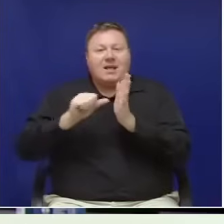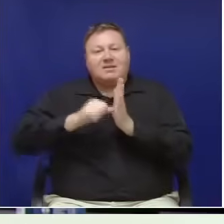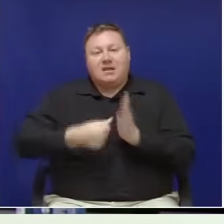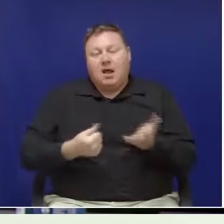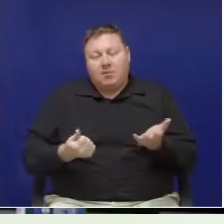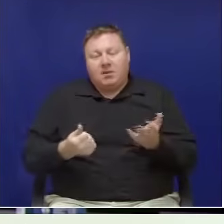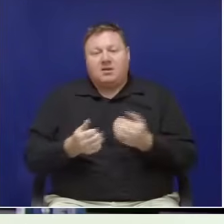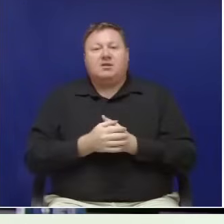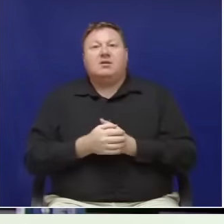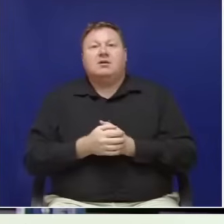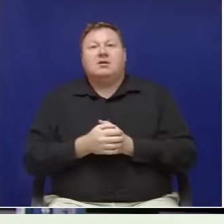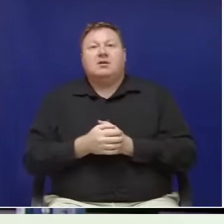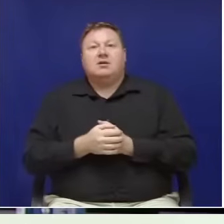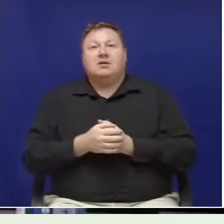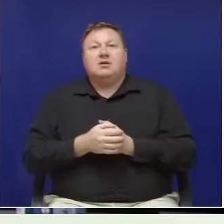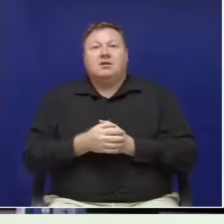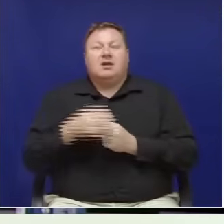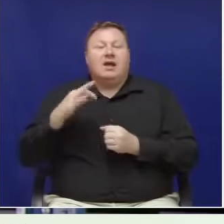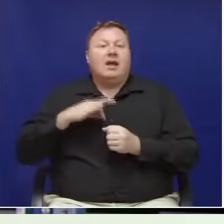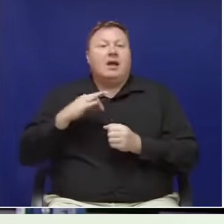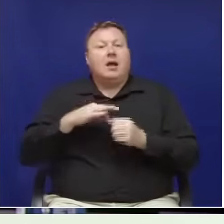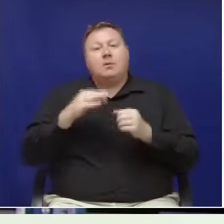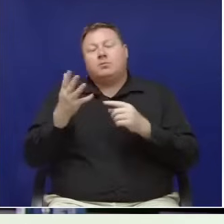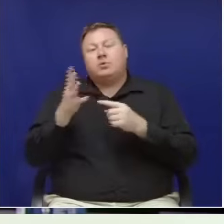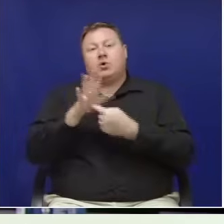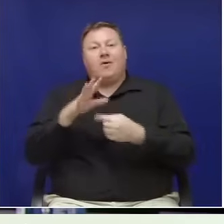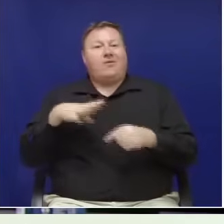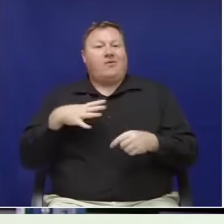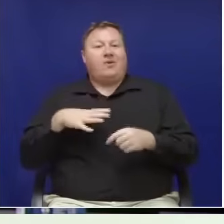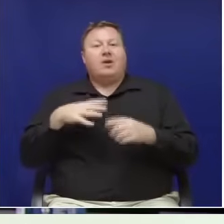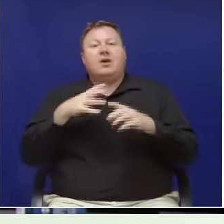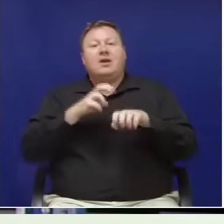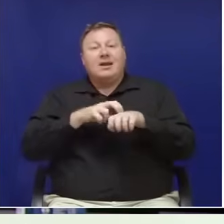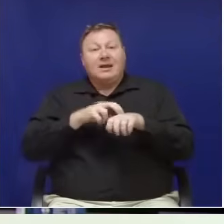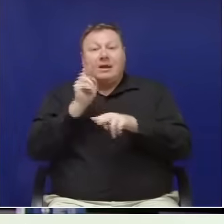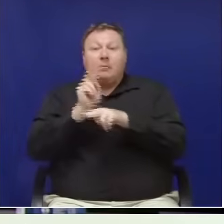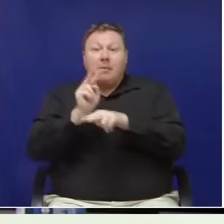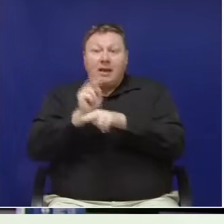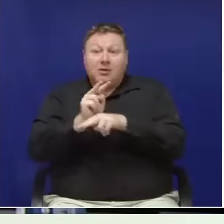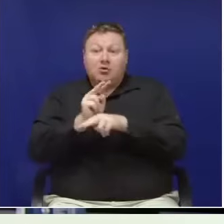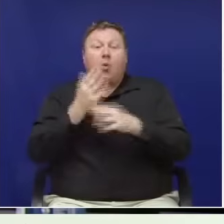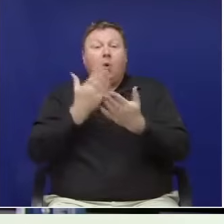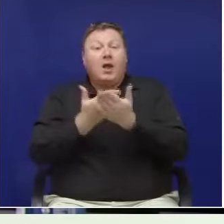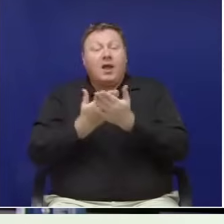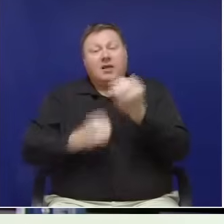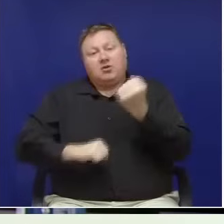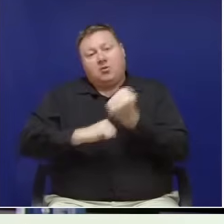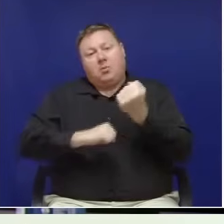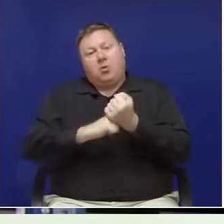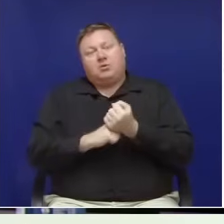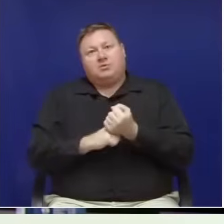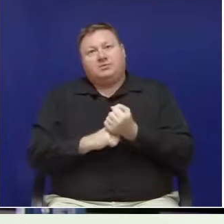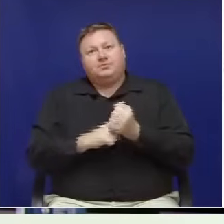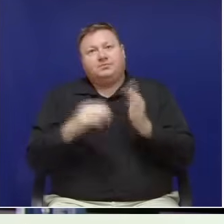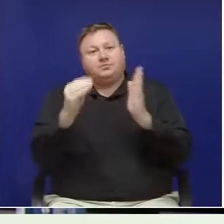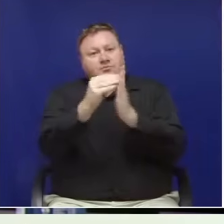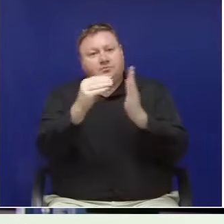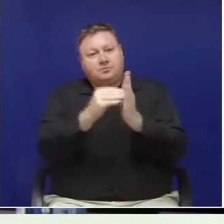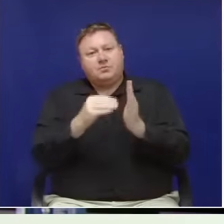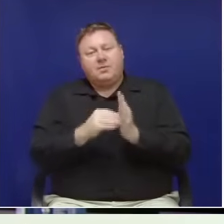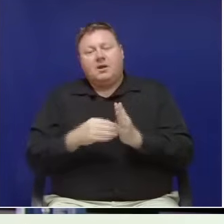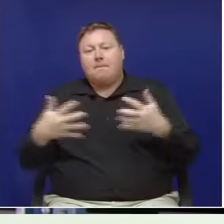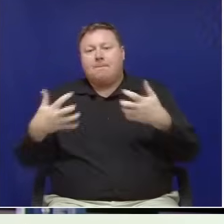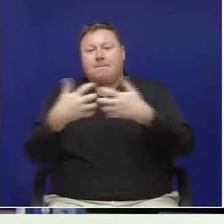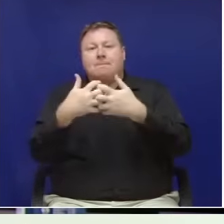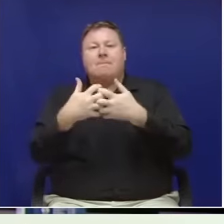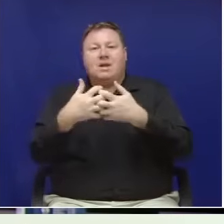whatever income they will have to. You've got to have mentors that are going to be able to support them. So the placements must match the person